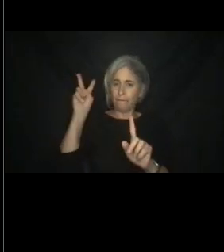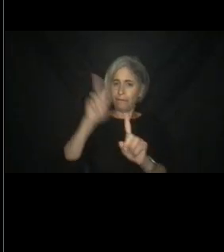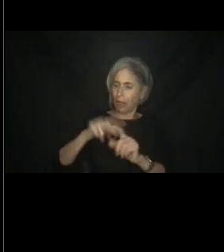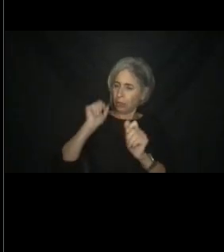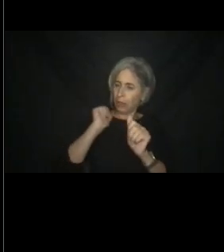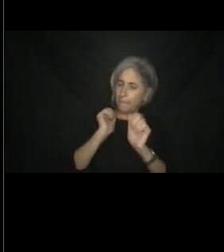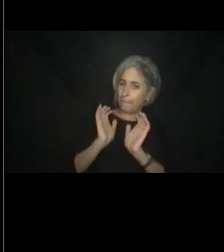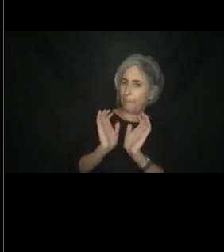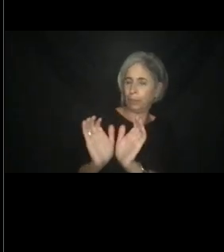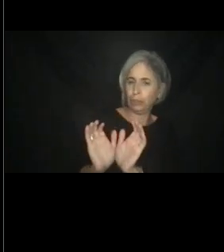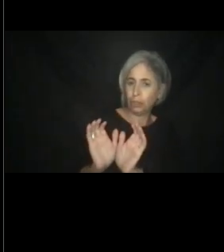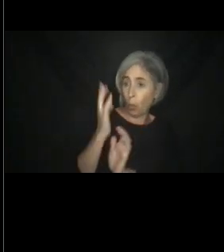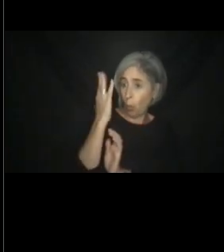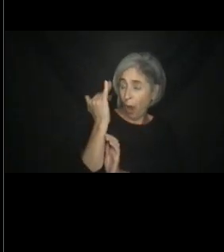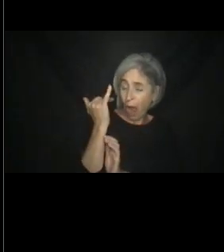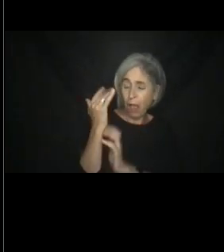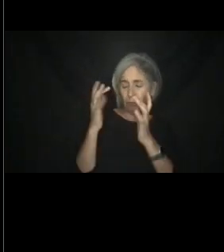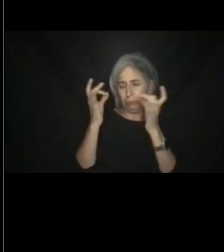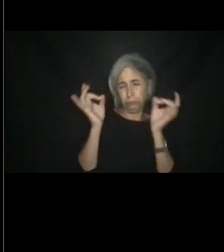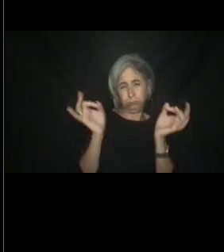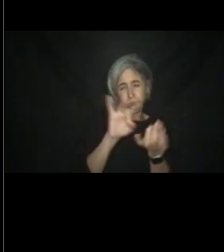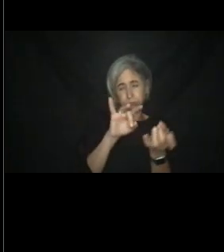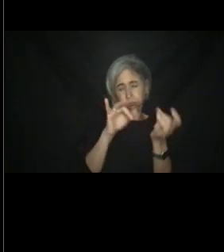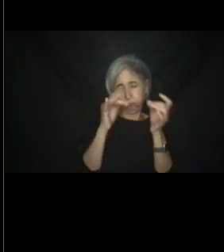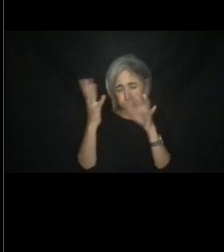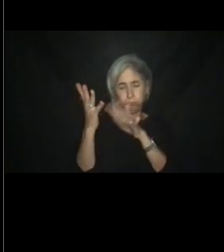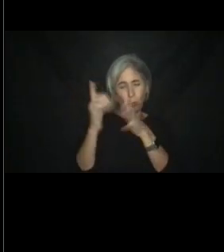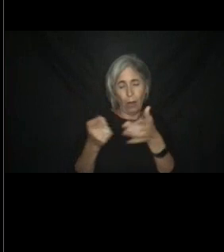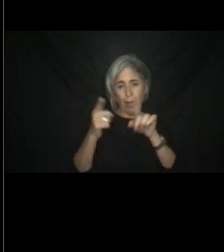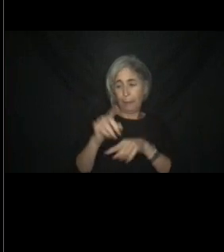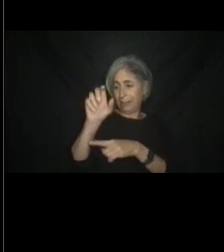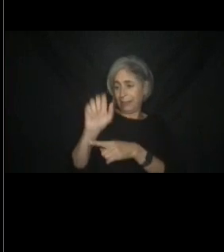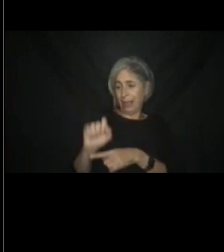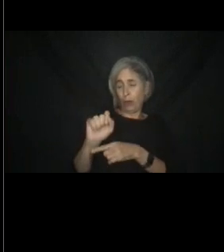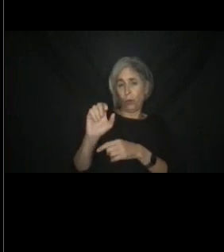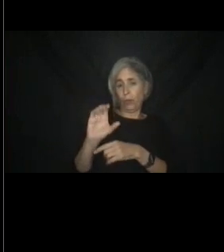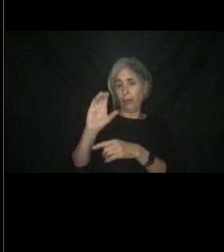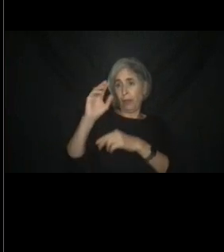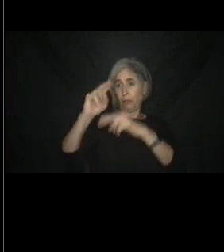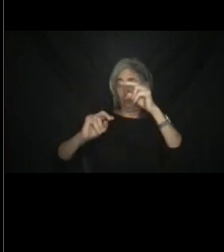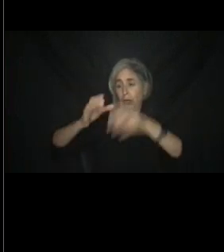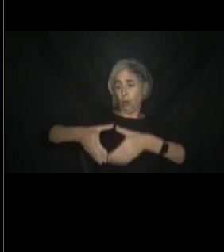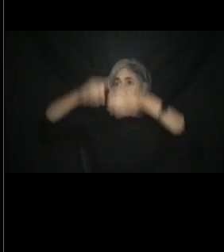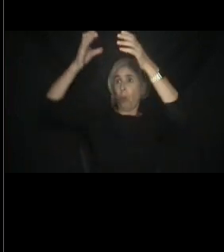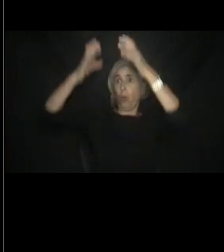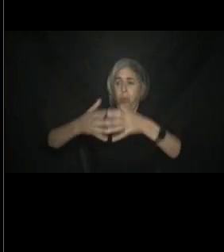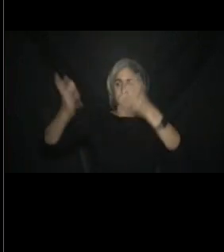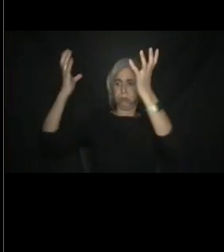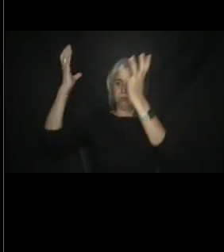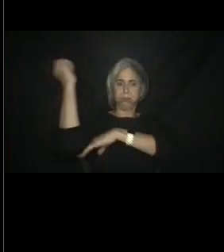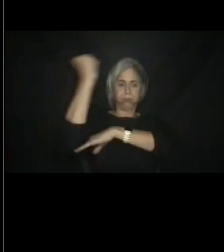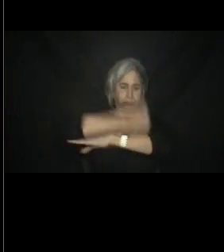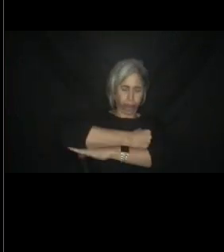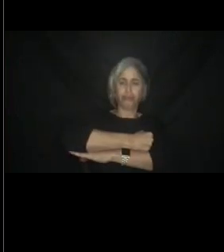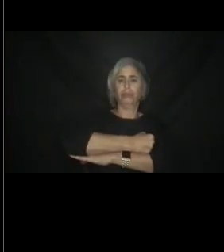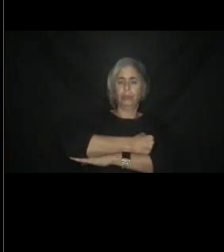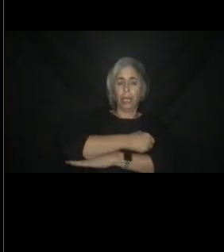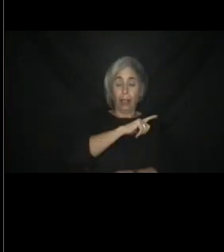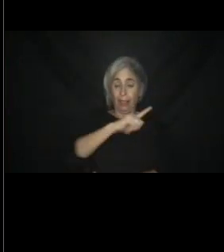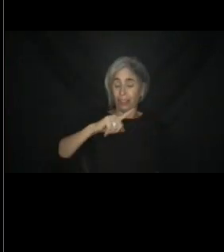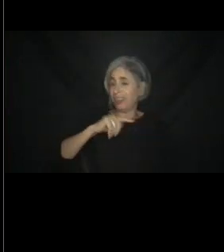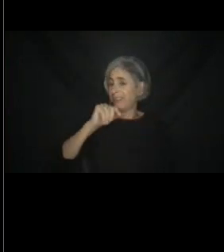in the result of course, the tragedy that happened down south of here regarding the condo collapse. Legislation did not change regarding that as well,